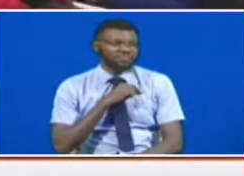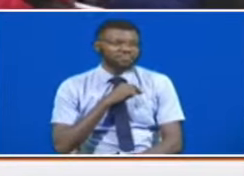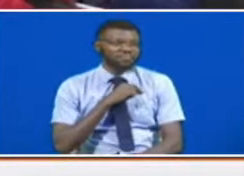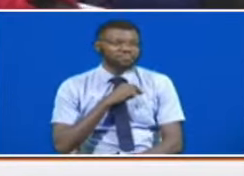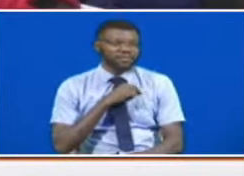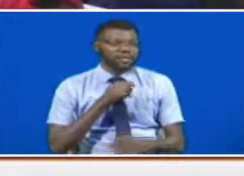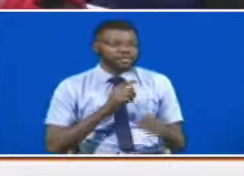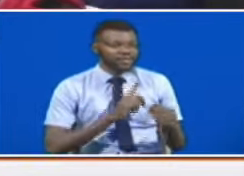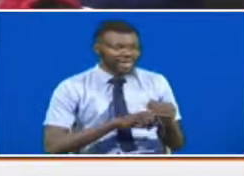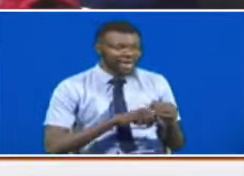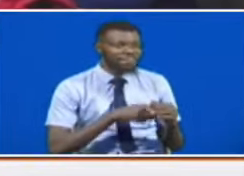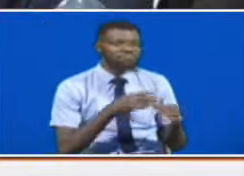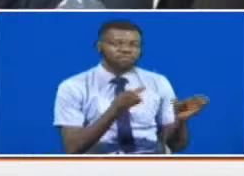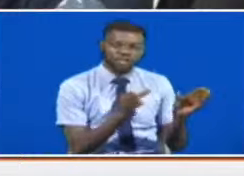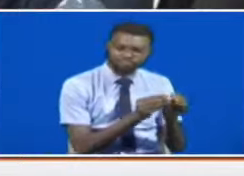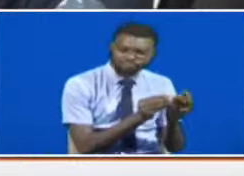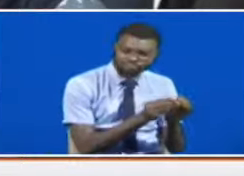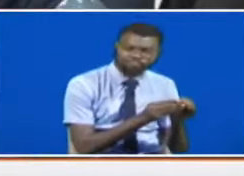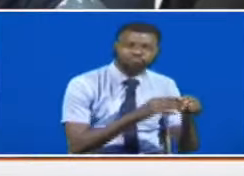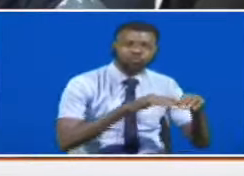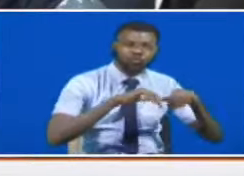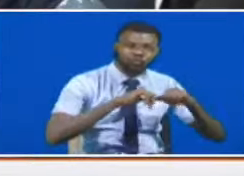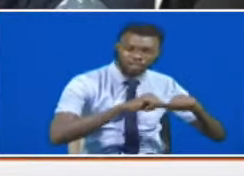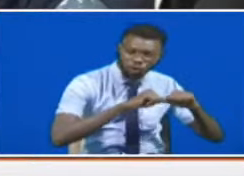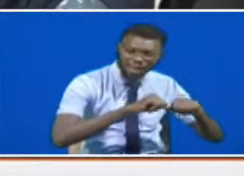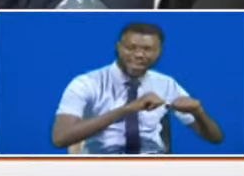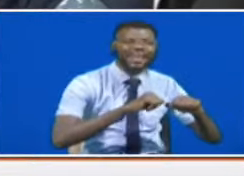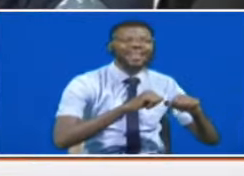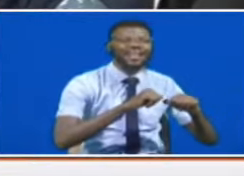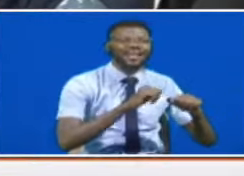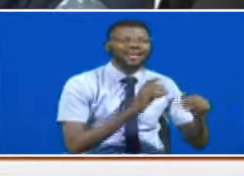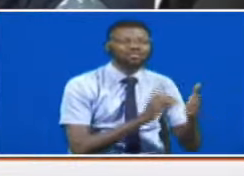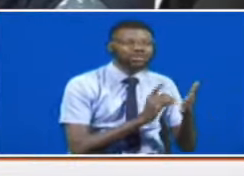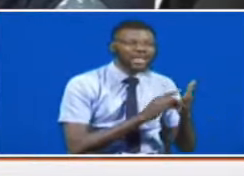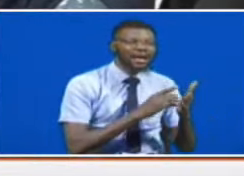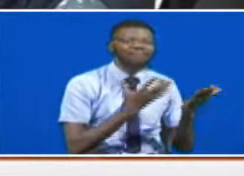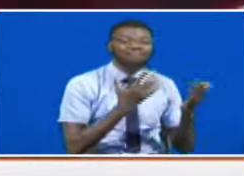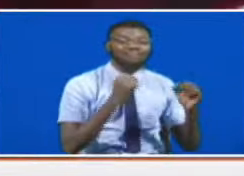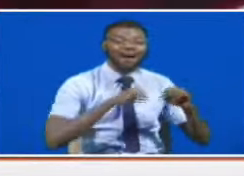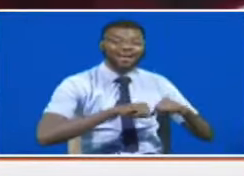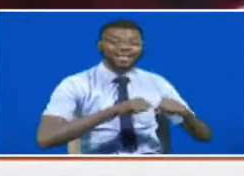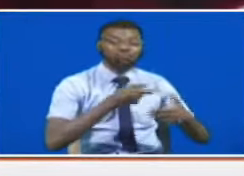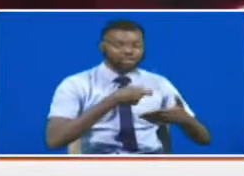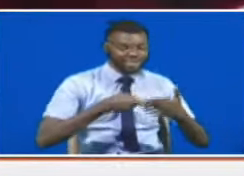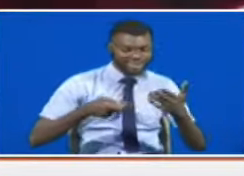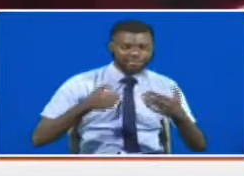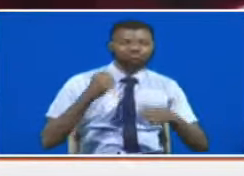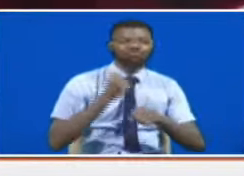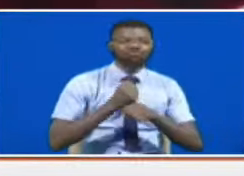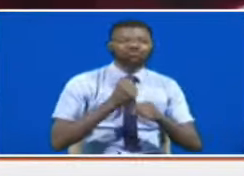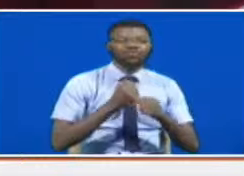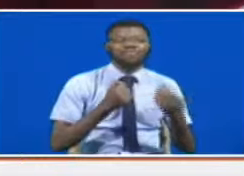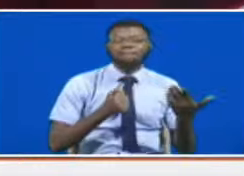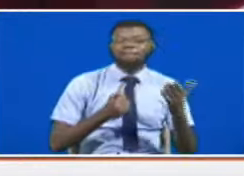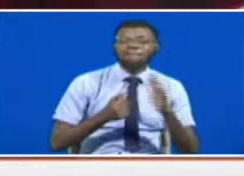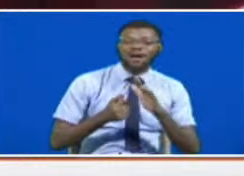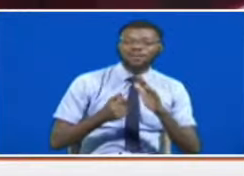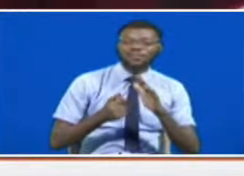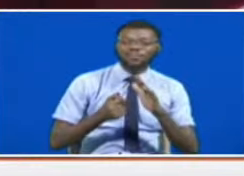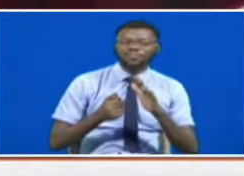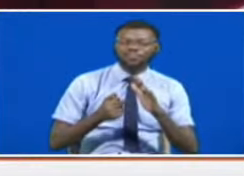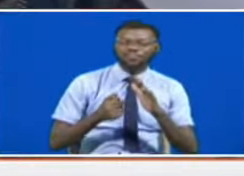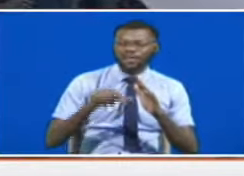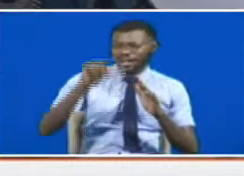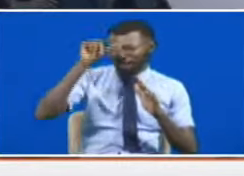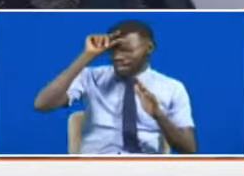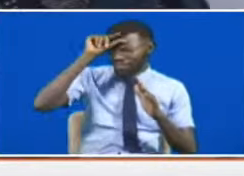for a while for the doctors' union officials to sign a return to work agreement, Head of Public Service Felix Koske said the government has agreed to postpone